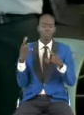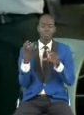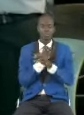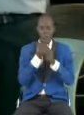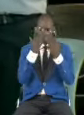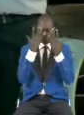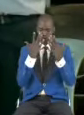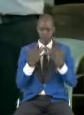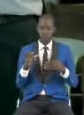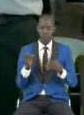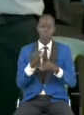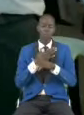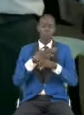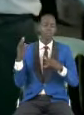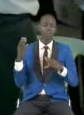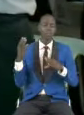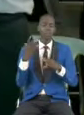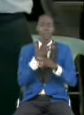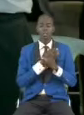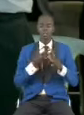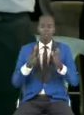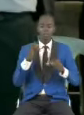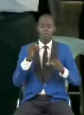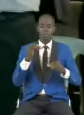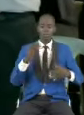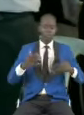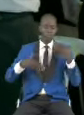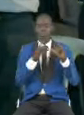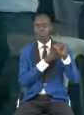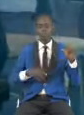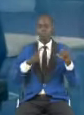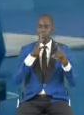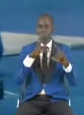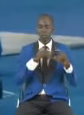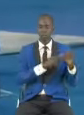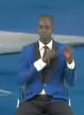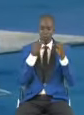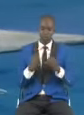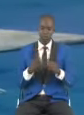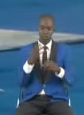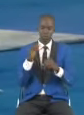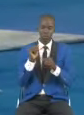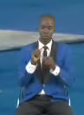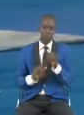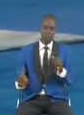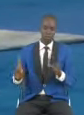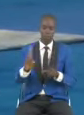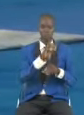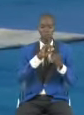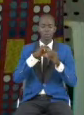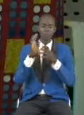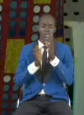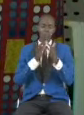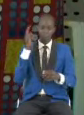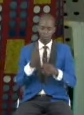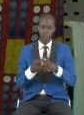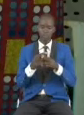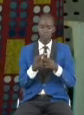away. And let the joy of the Lord be the strength of everyone in Jesus'